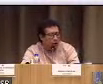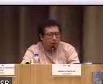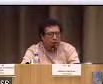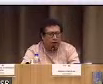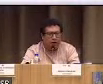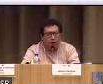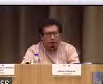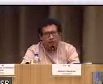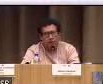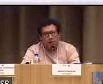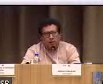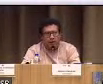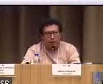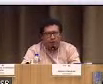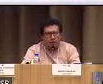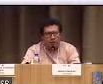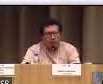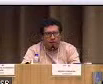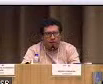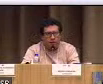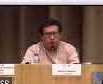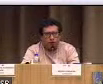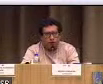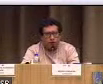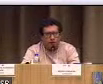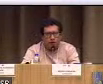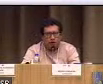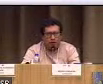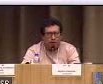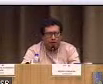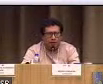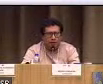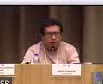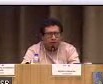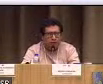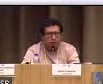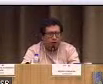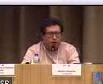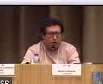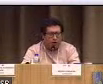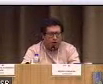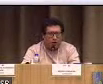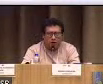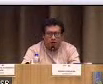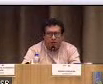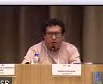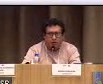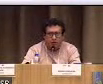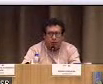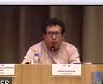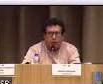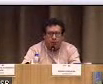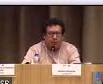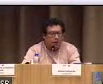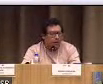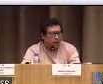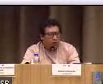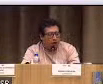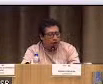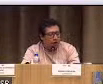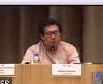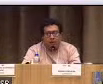COVID platform in Ecuador. I have my colleague Karina, which is the data minister from